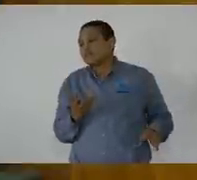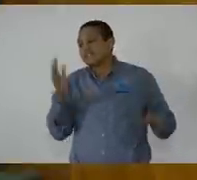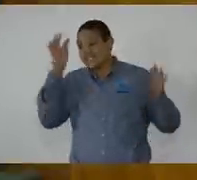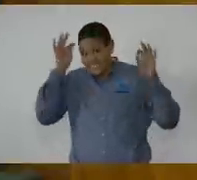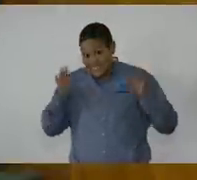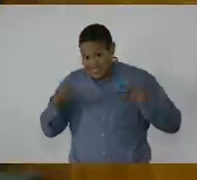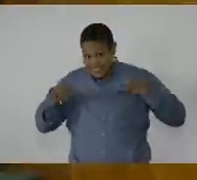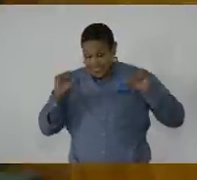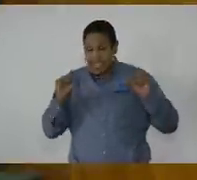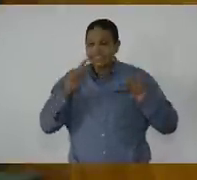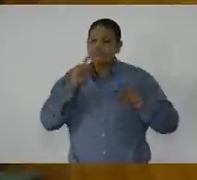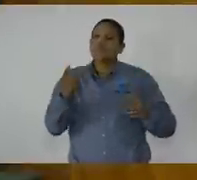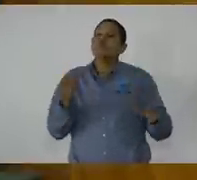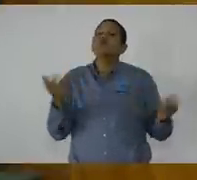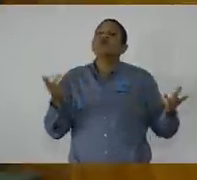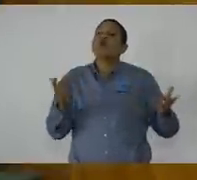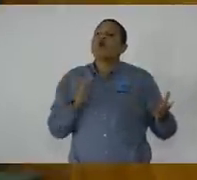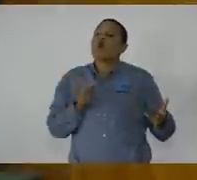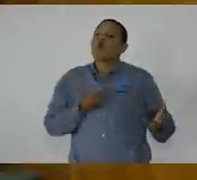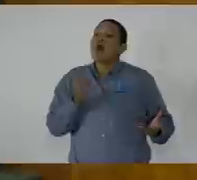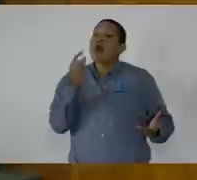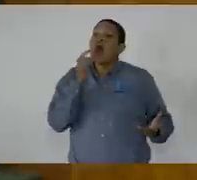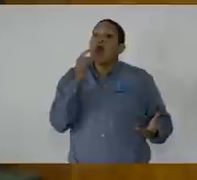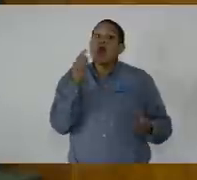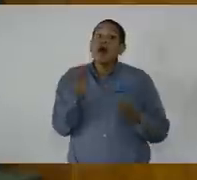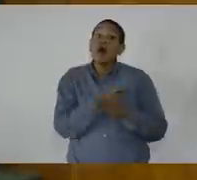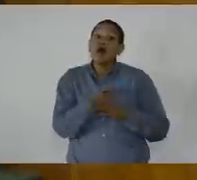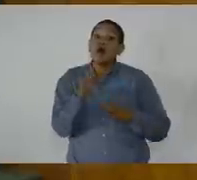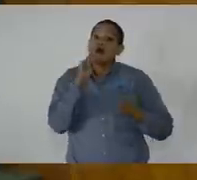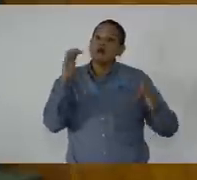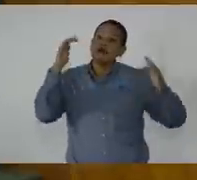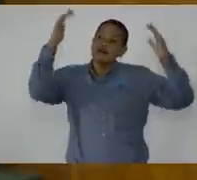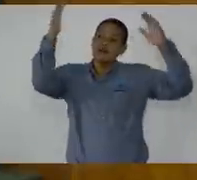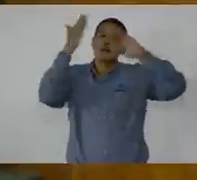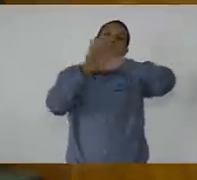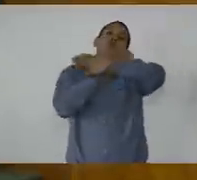decisively to take our cannabis industry to higher heights.